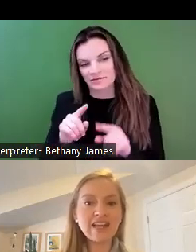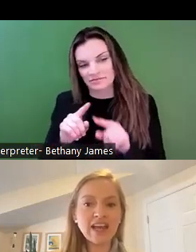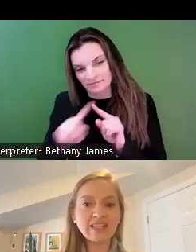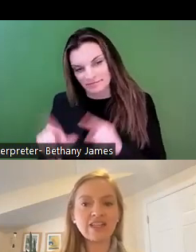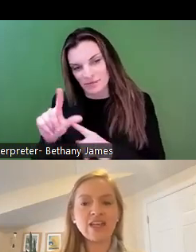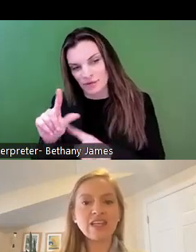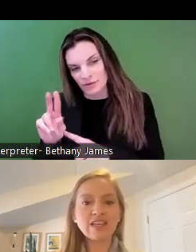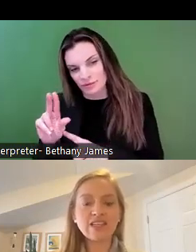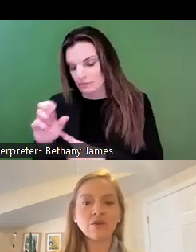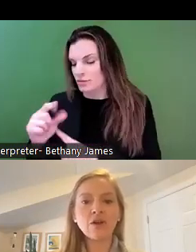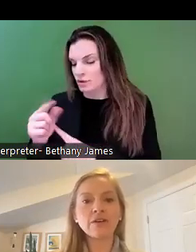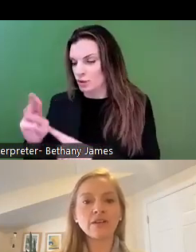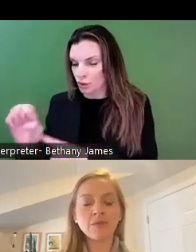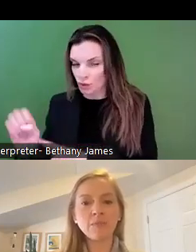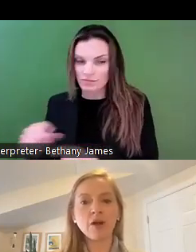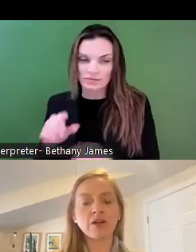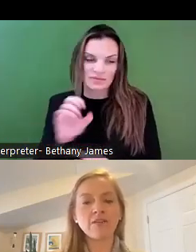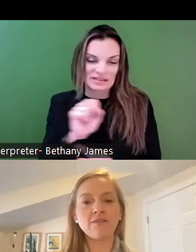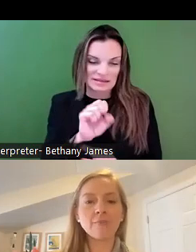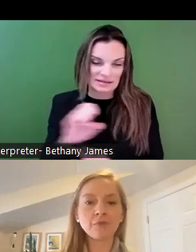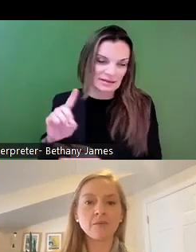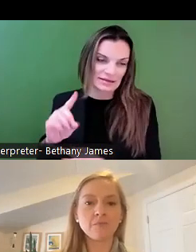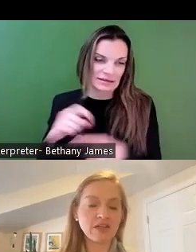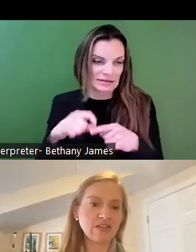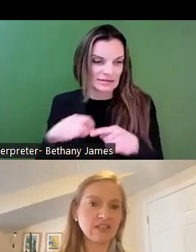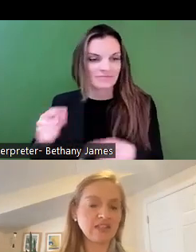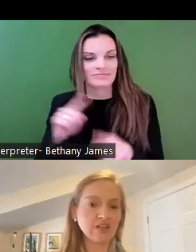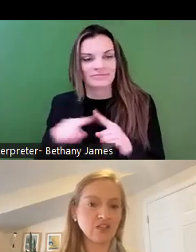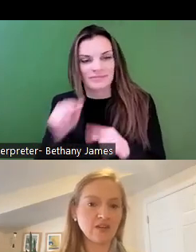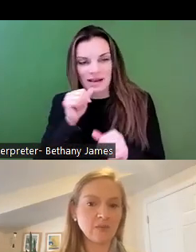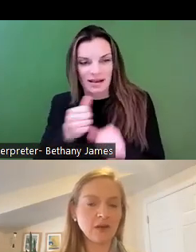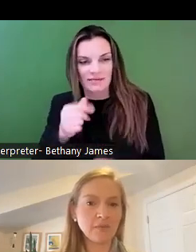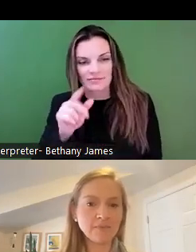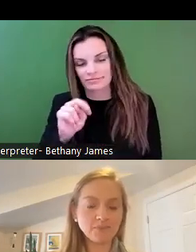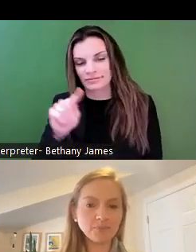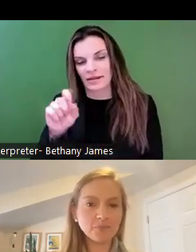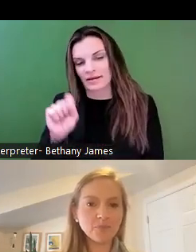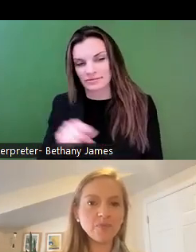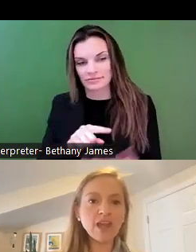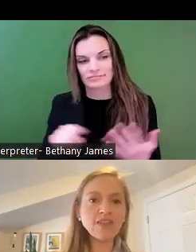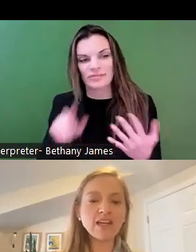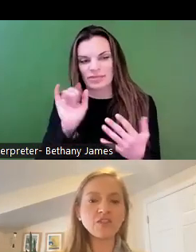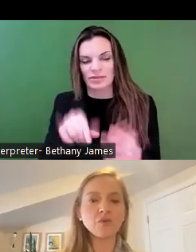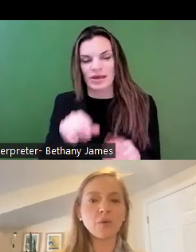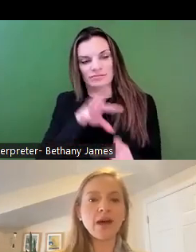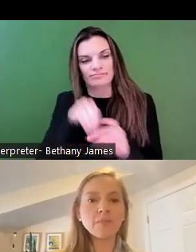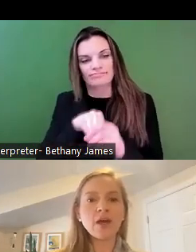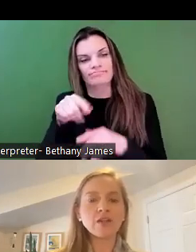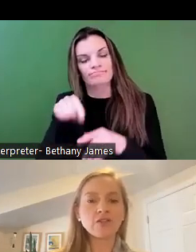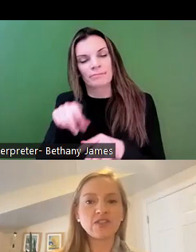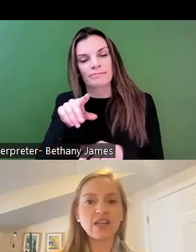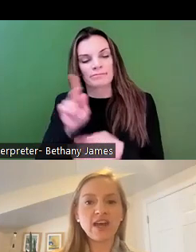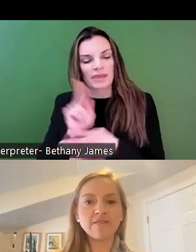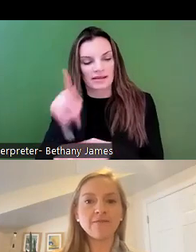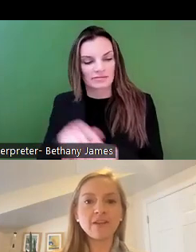seeds, nuts. These are all going to be part of that plant-based section of the pyramid. And then as you go up,